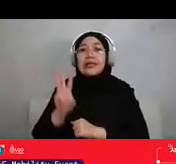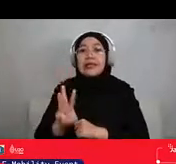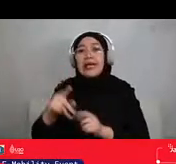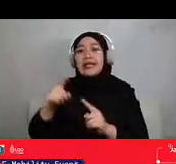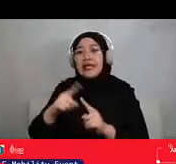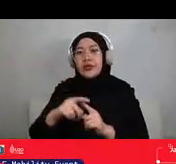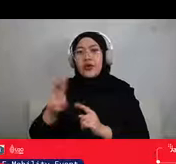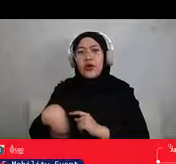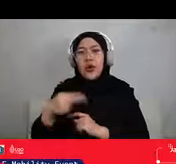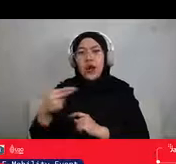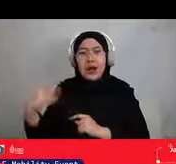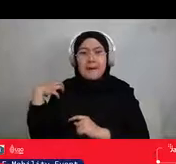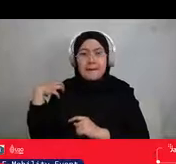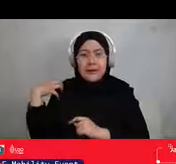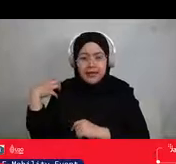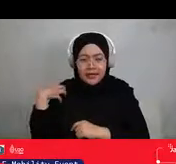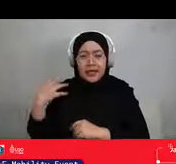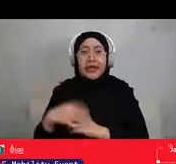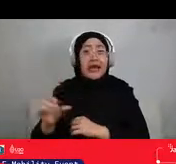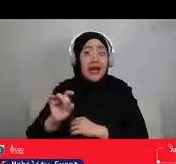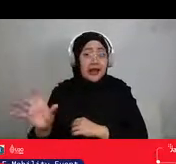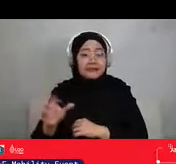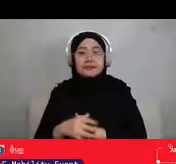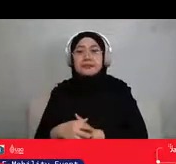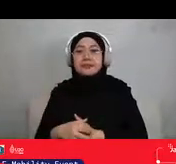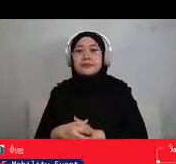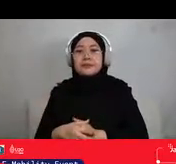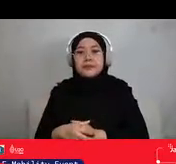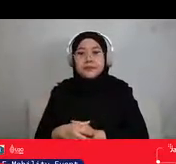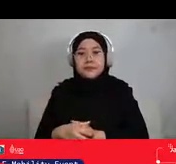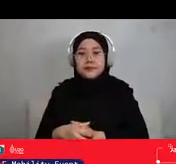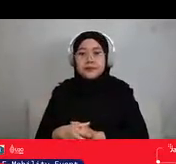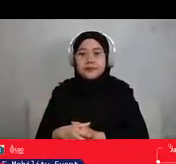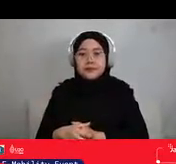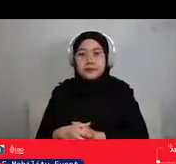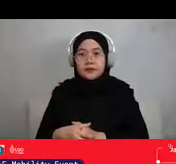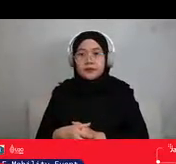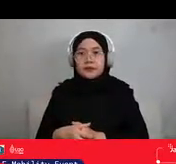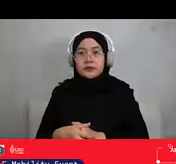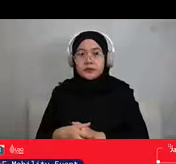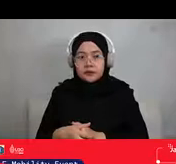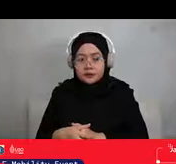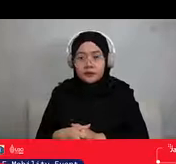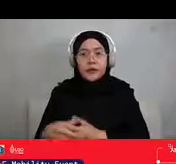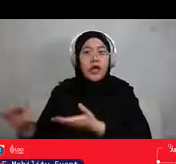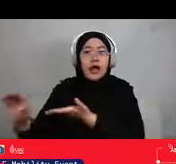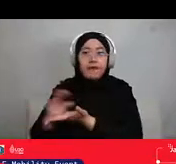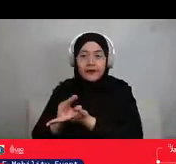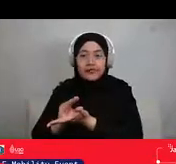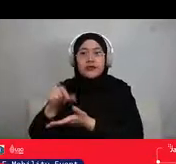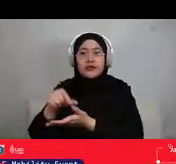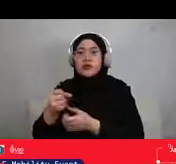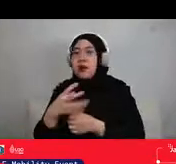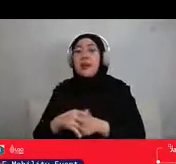year-end basis. Now, if we see that, or if we recall that the equity investment can be up to 50% of this, so this